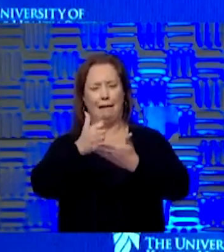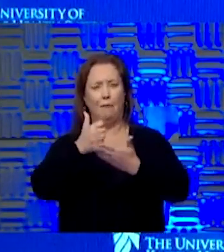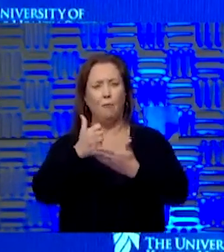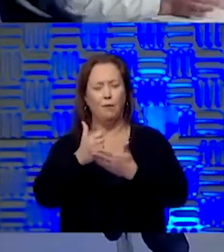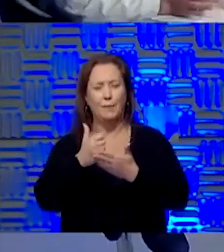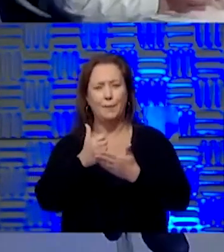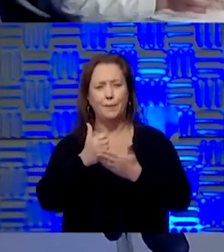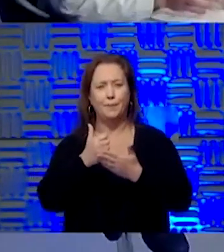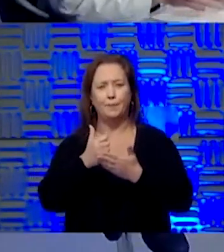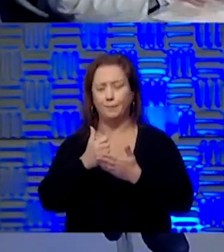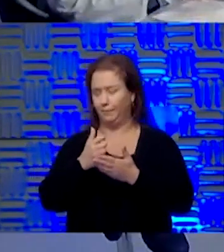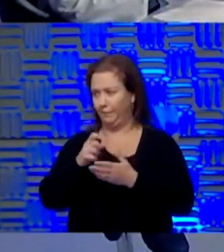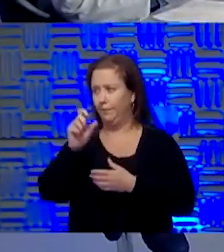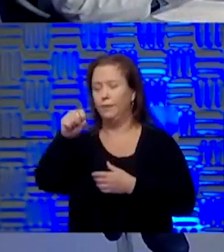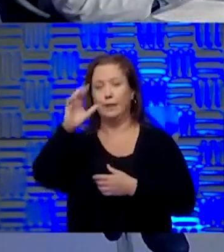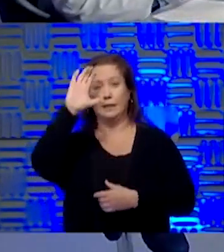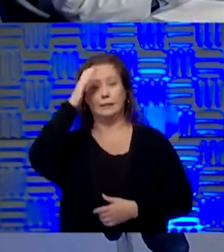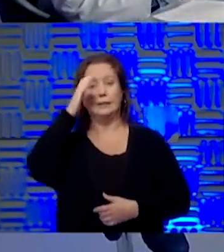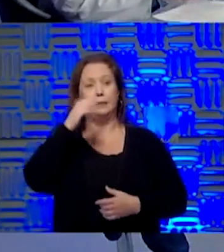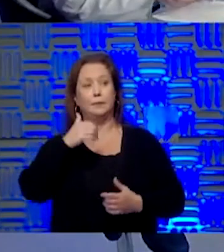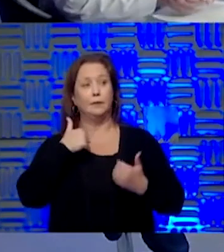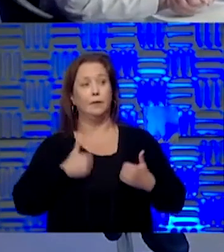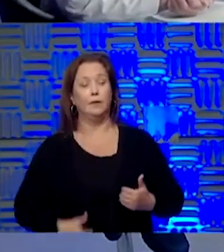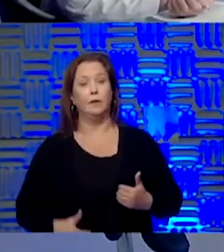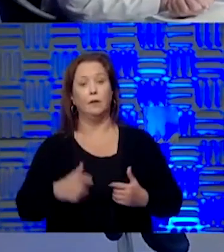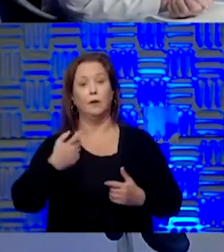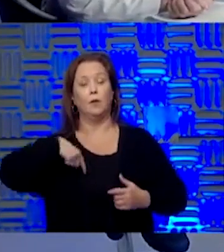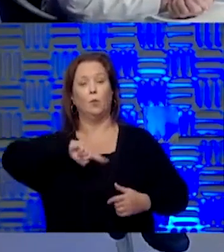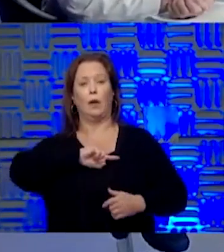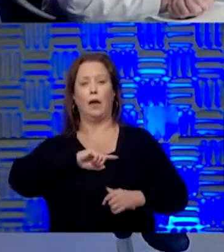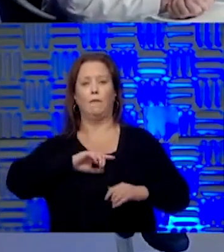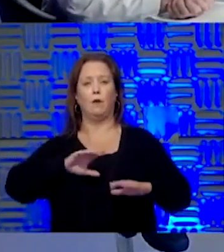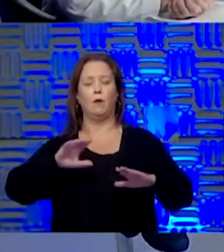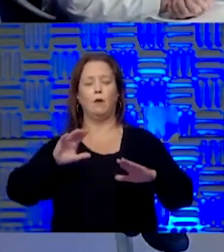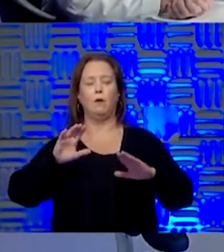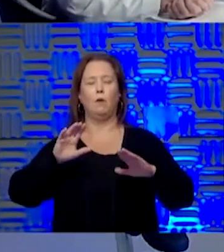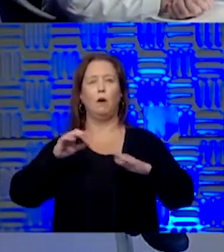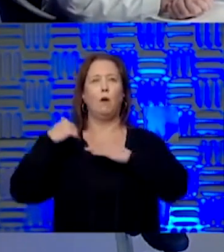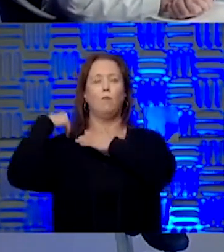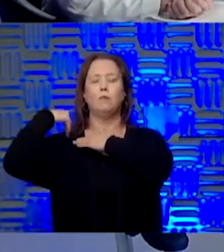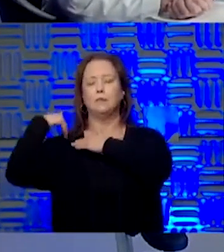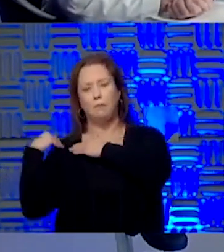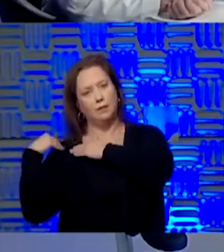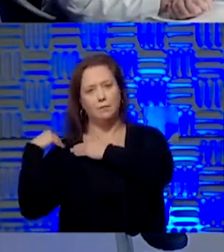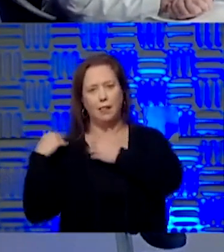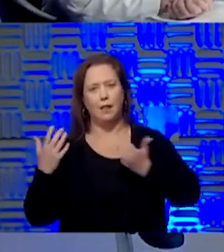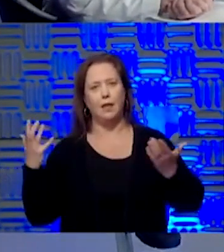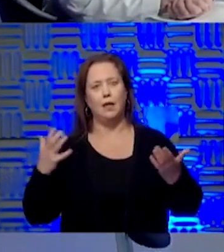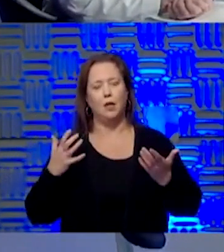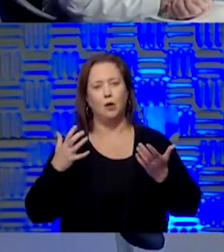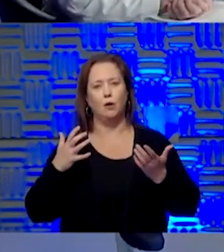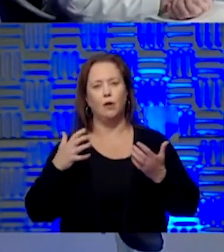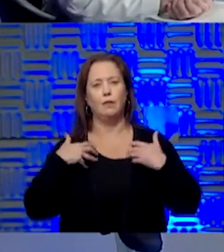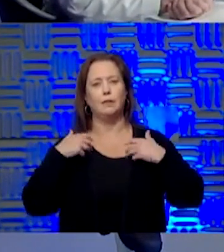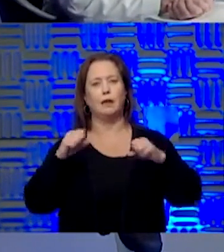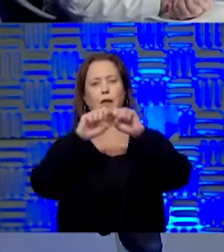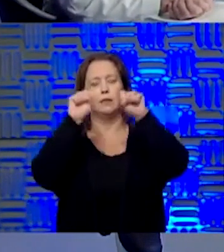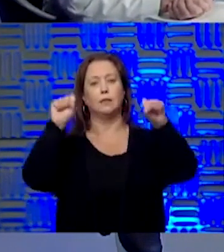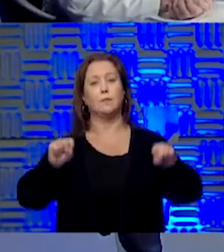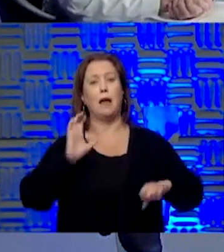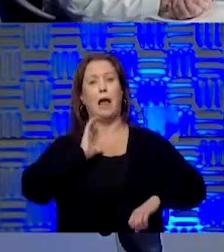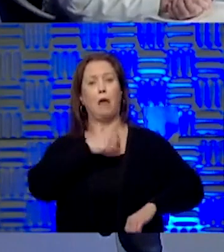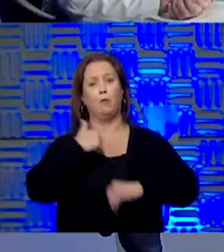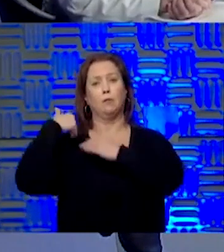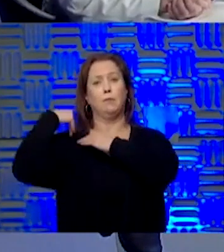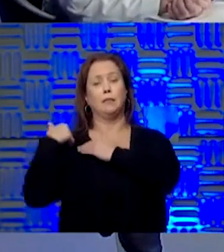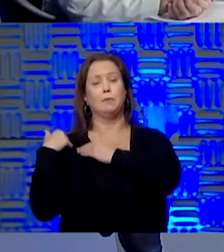me, since I've been here, that, we have a great responsibility in the hospital and the health system, and that responsibility is to take